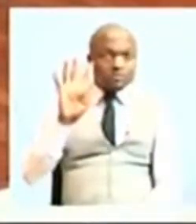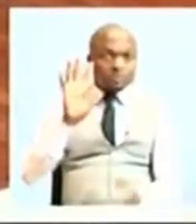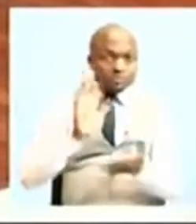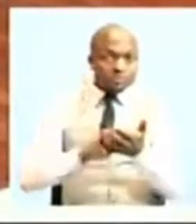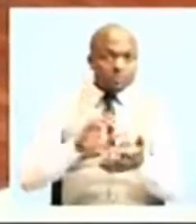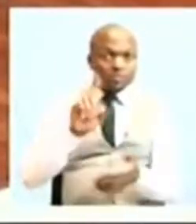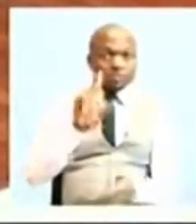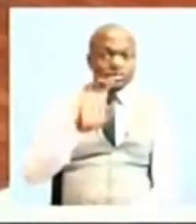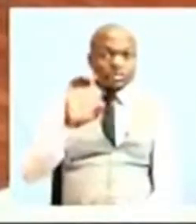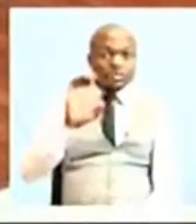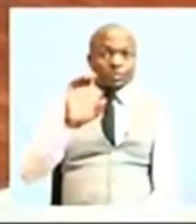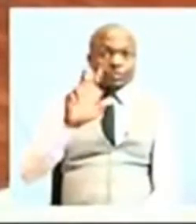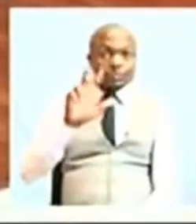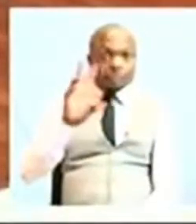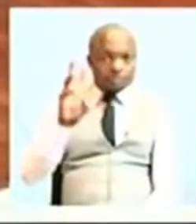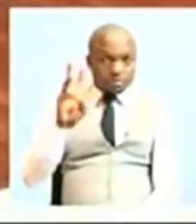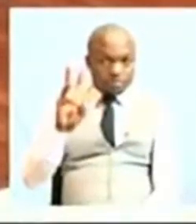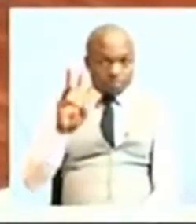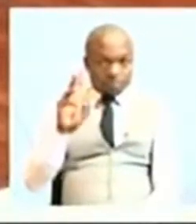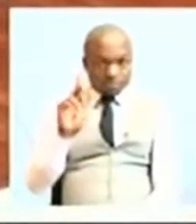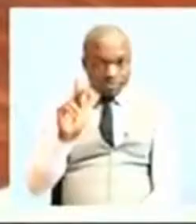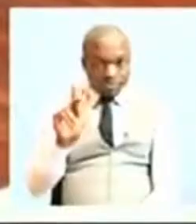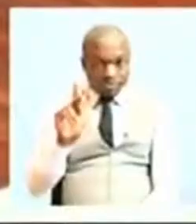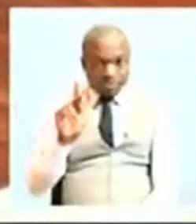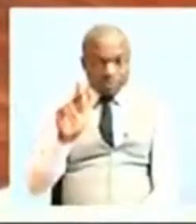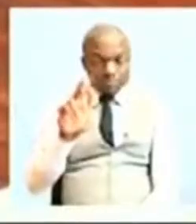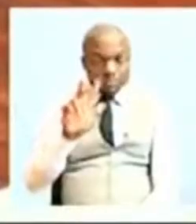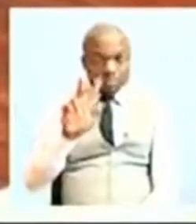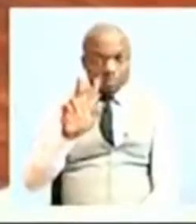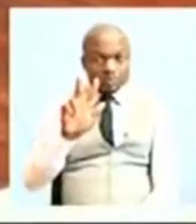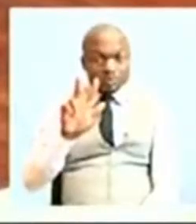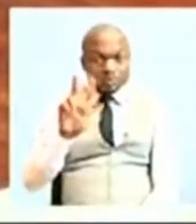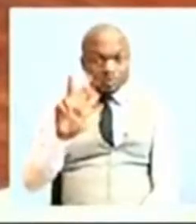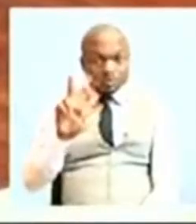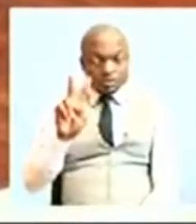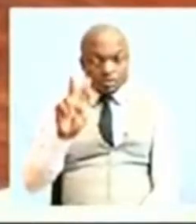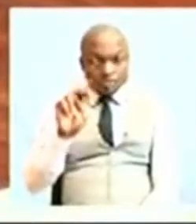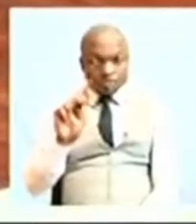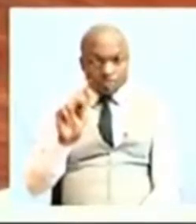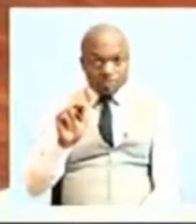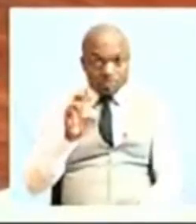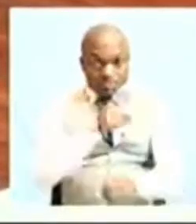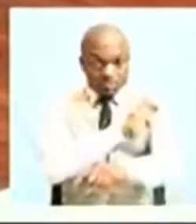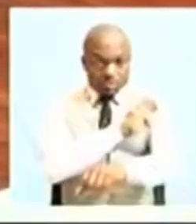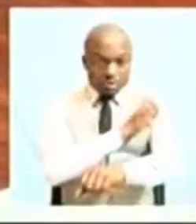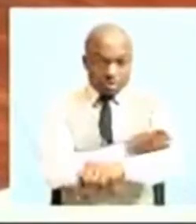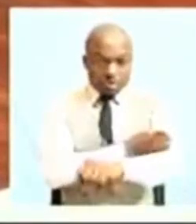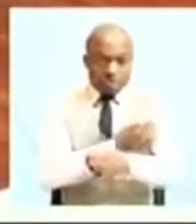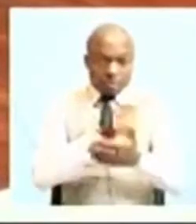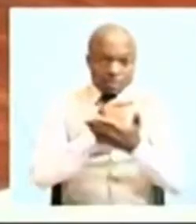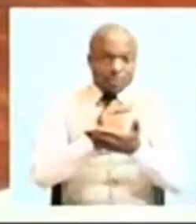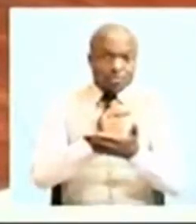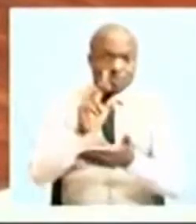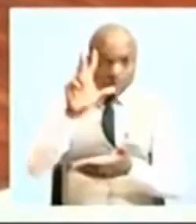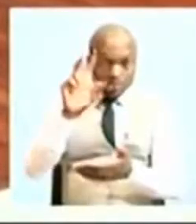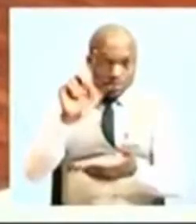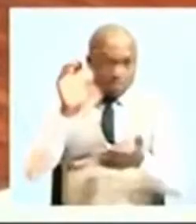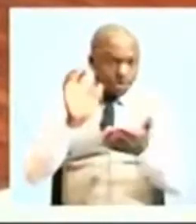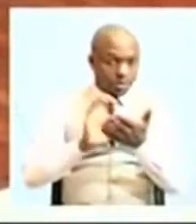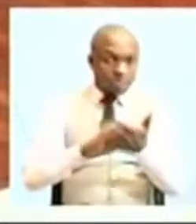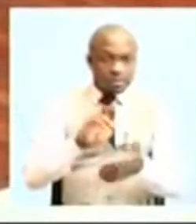13,174,136 kwacha 22 ngwe. On empowerment grants, the council spent 30,000